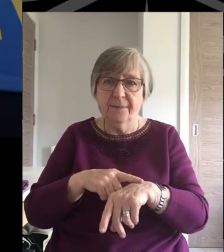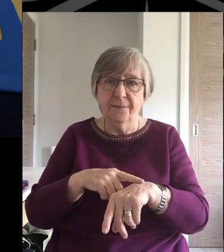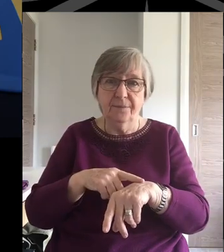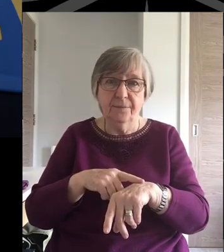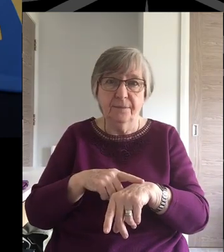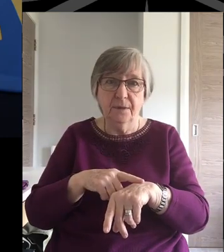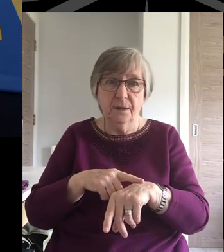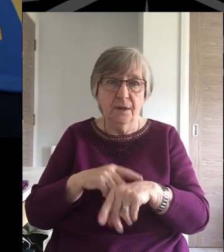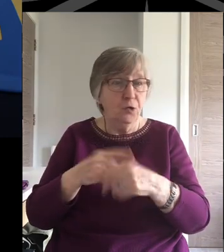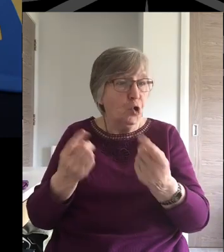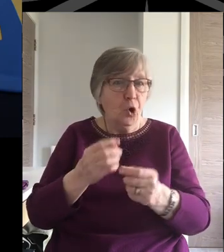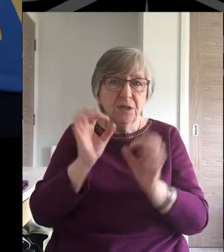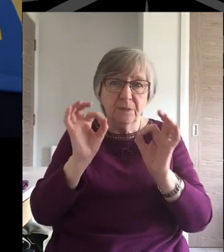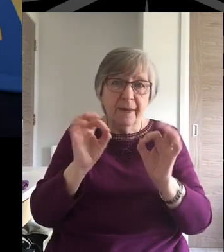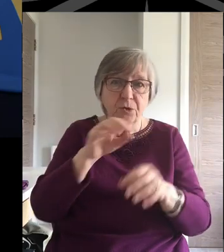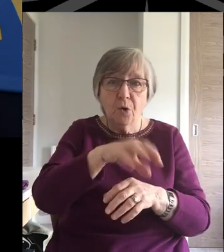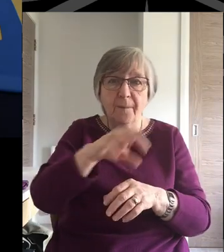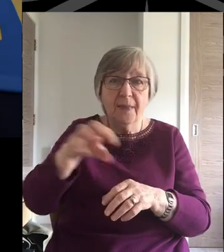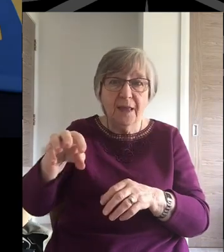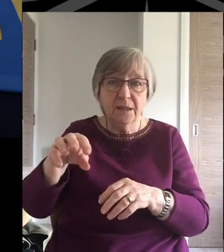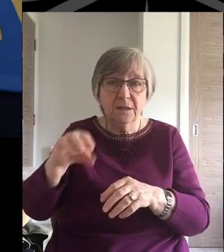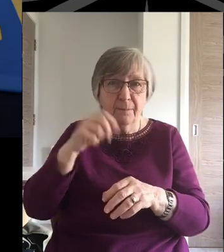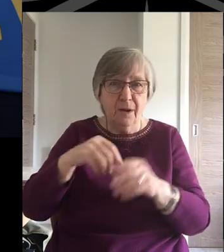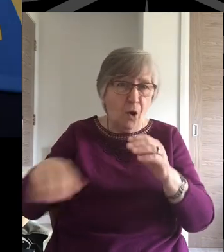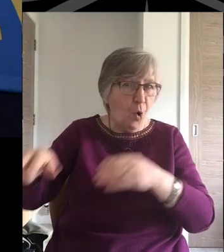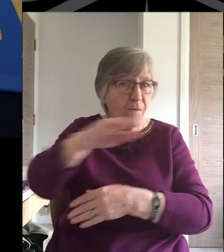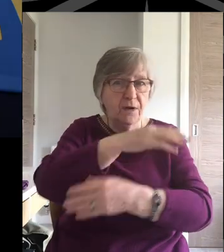in certain places, but throughout all the earth.